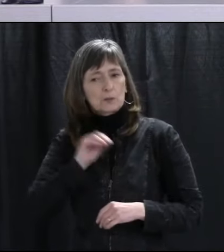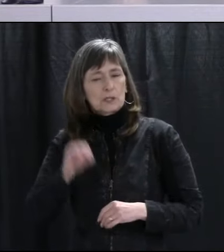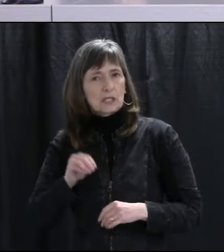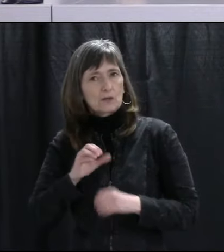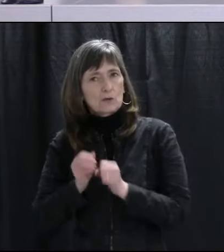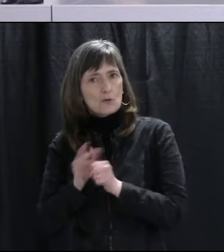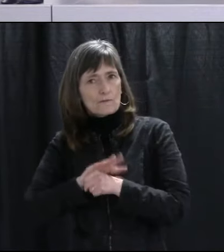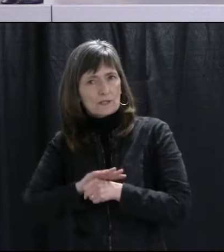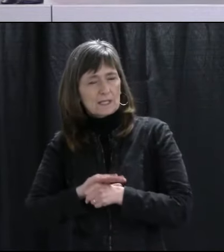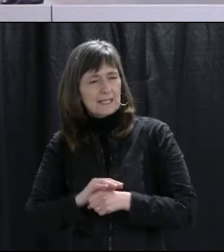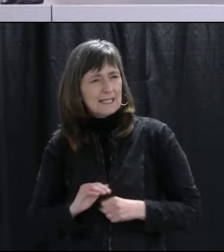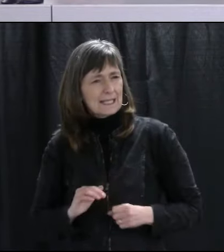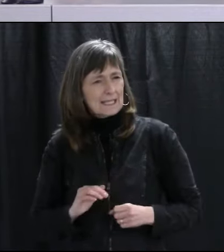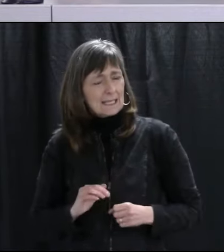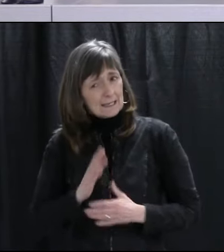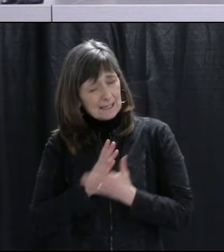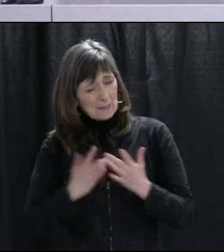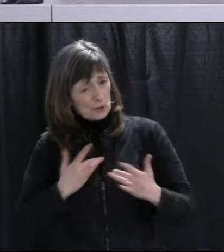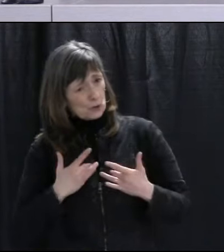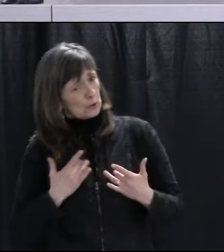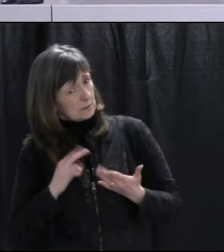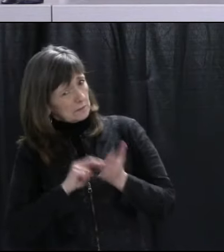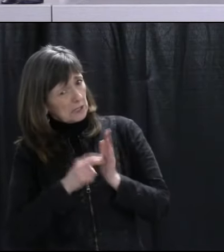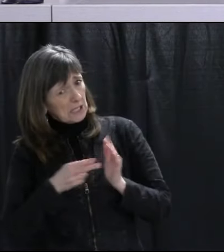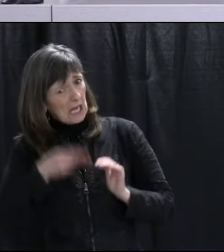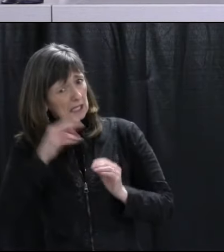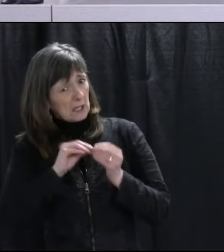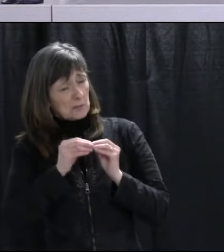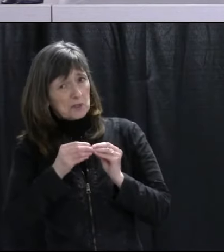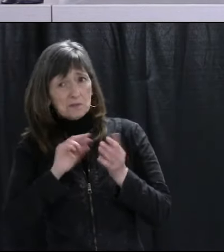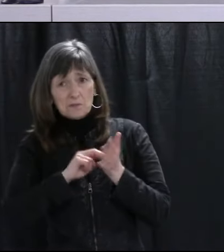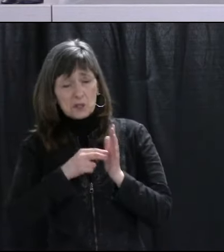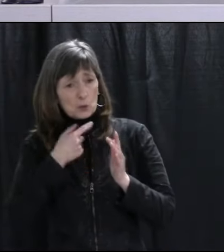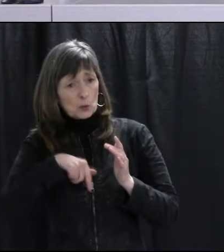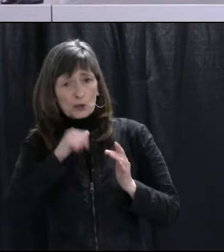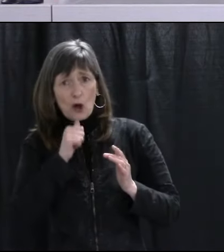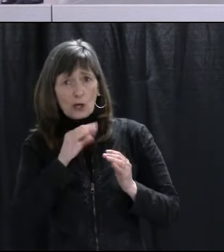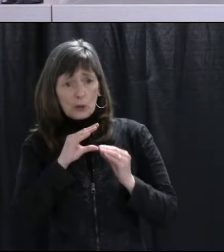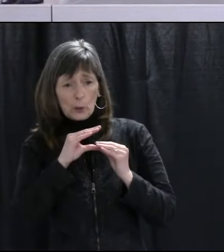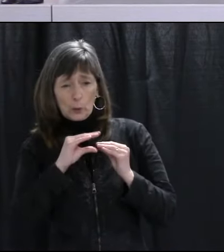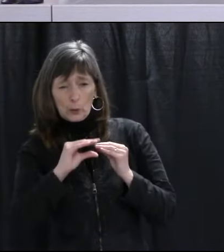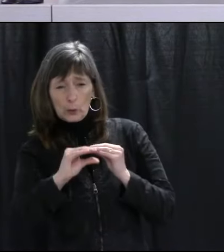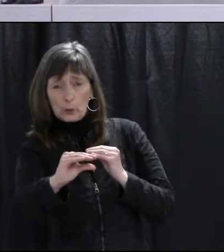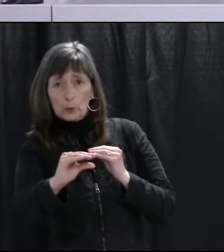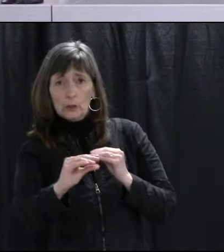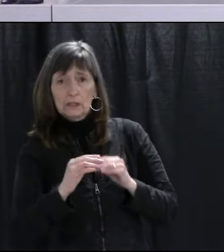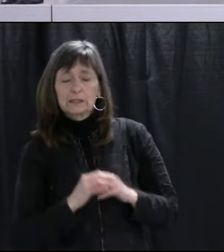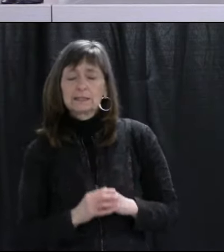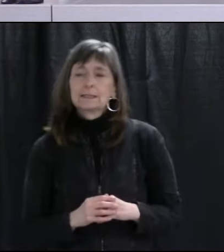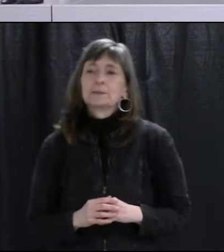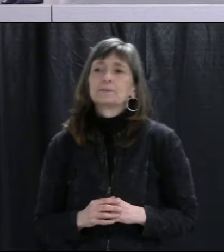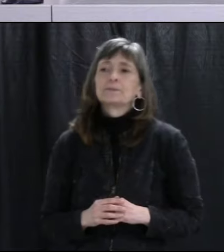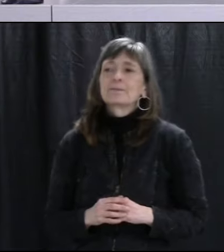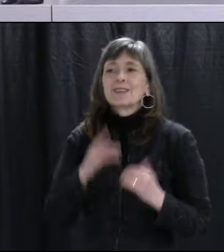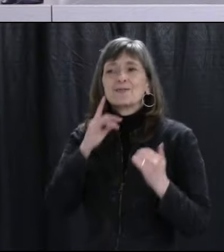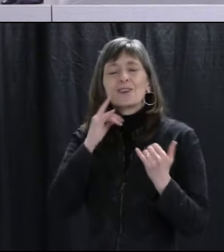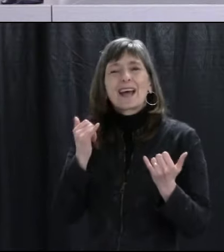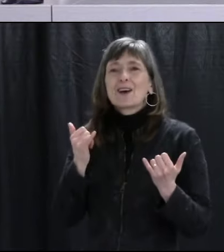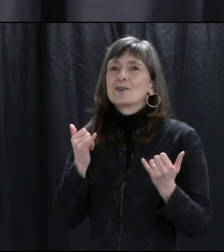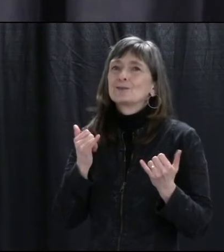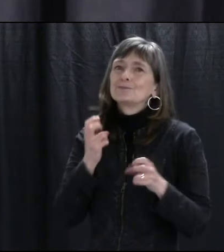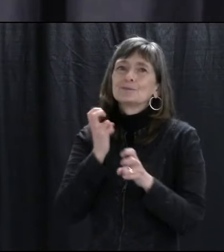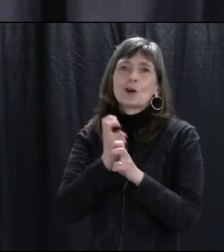concerned that we're not flattening the curve? I think it's difficult on the basis of the numbers at the moment to draw